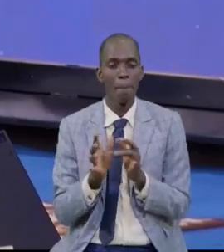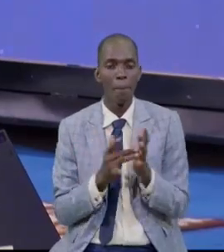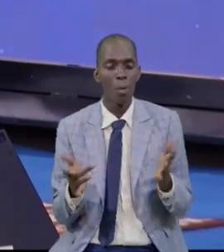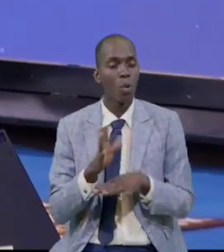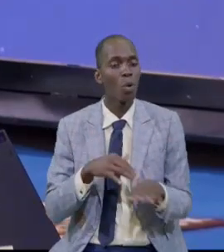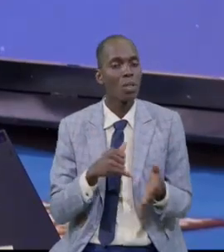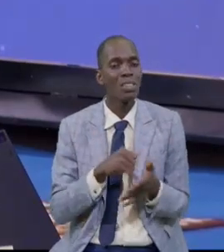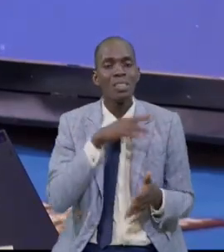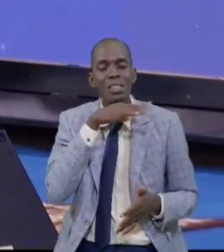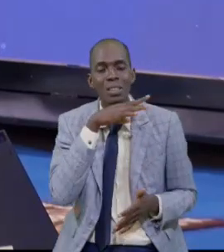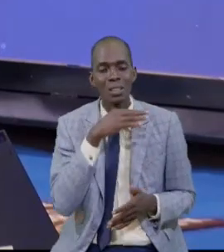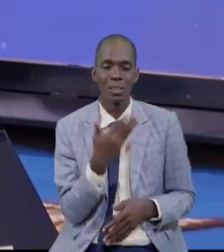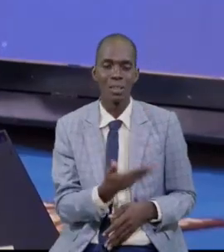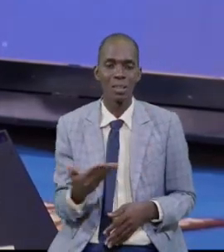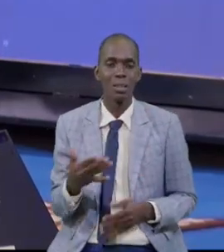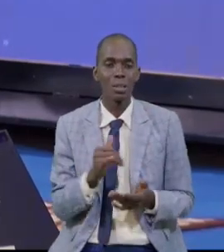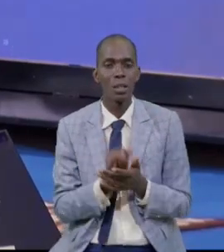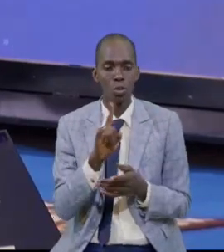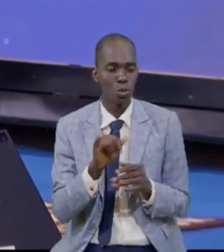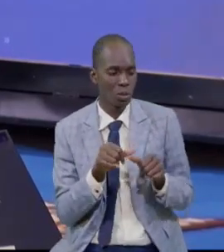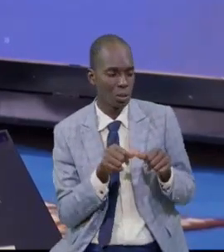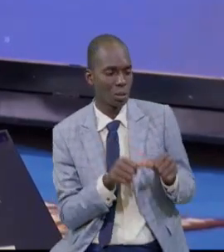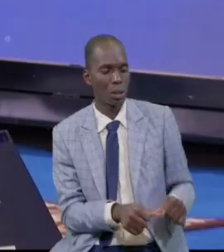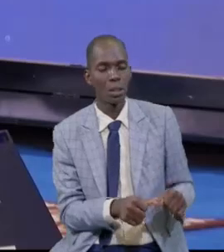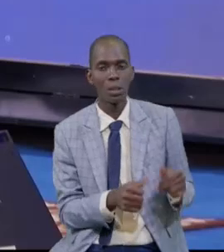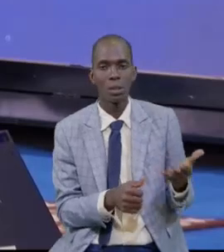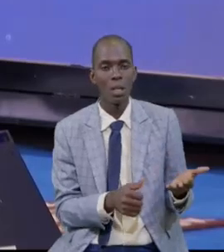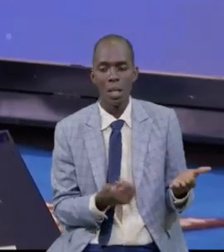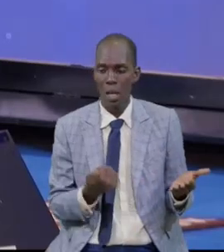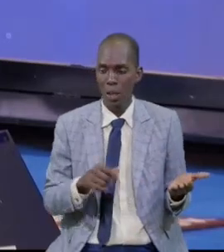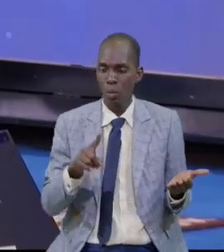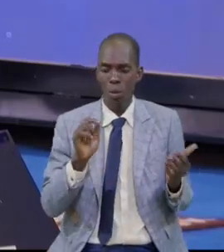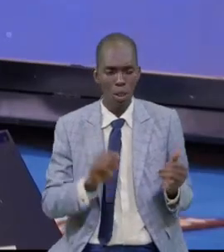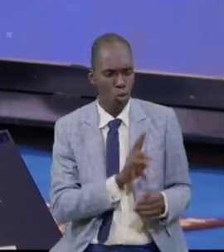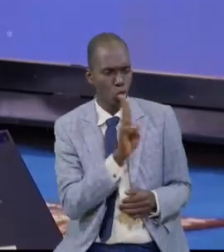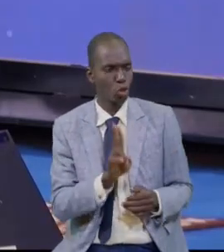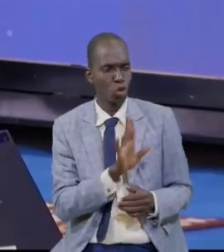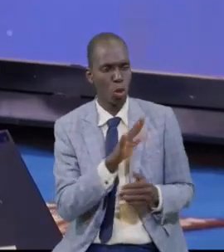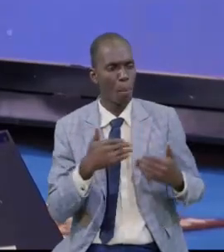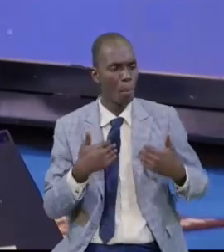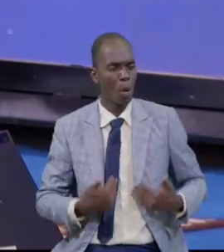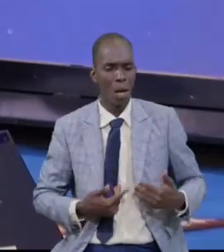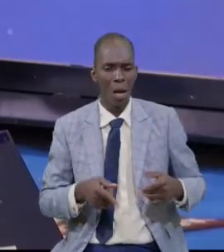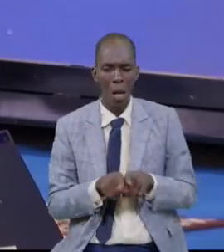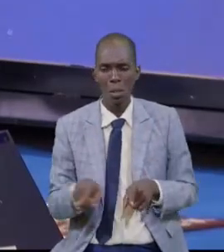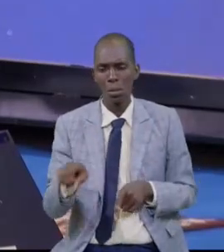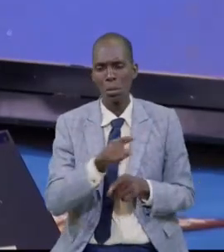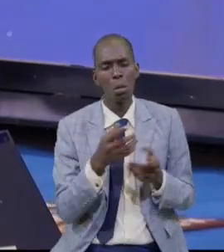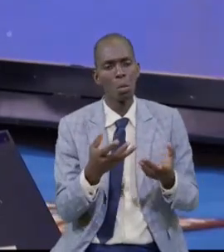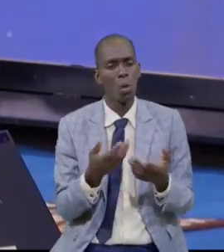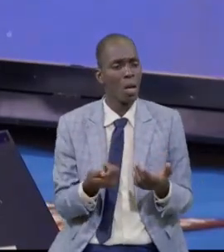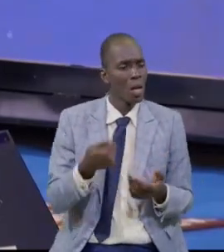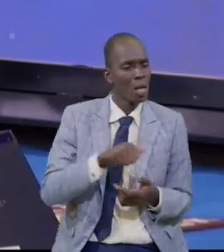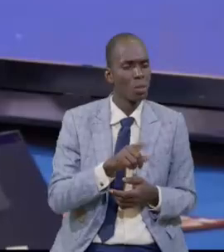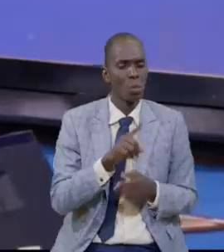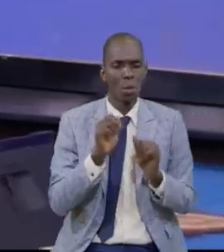stay there. And anybody can use your body the way they want. Anybody can use your mouth the way they want. Anybody